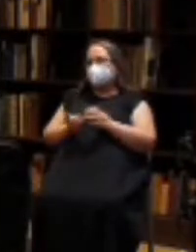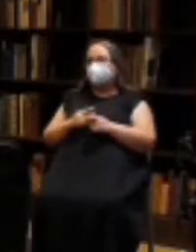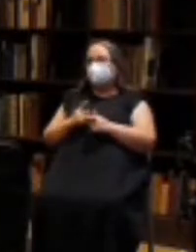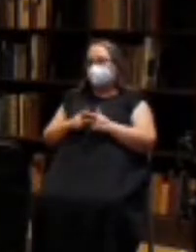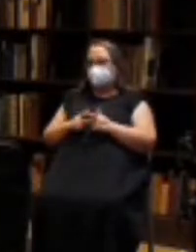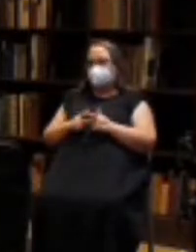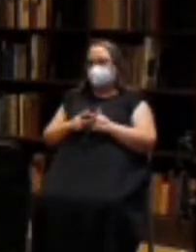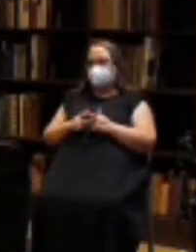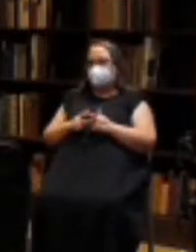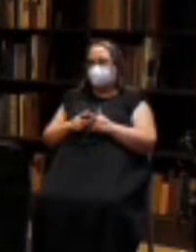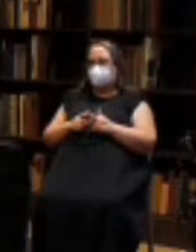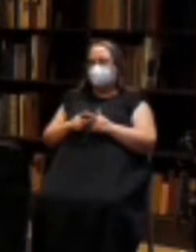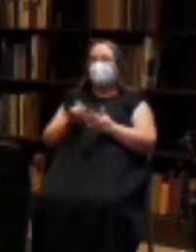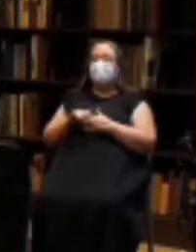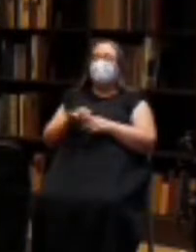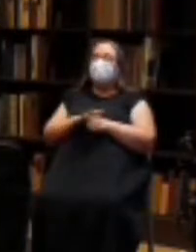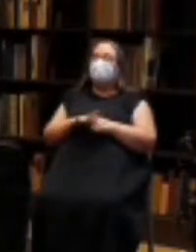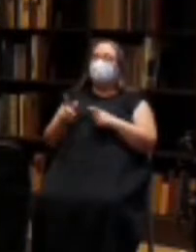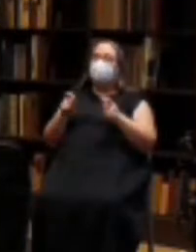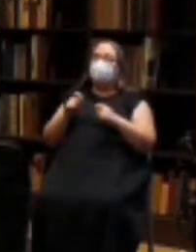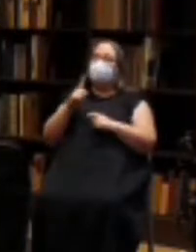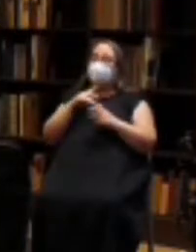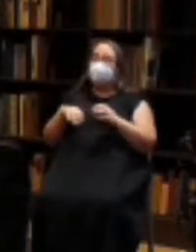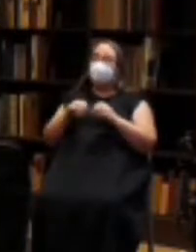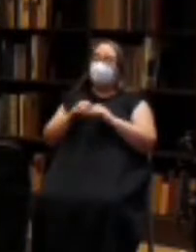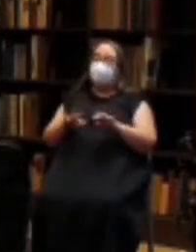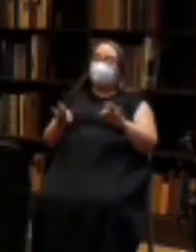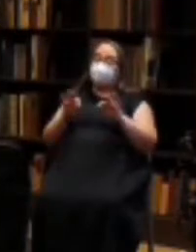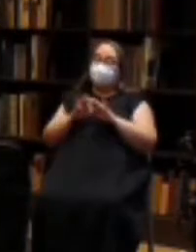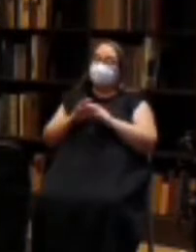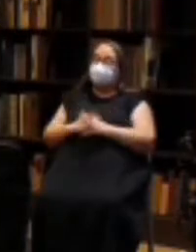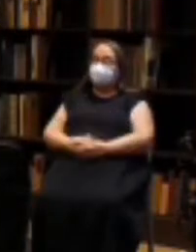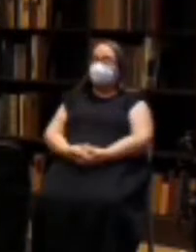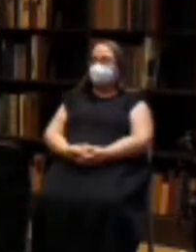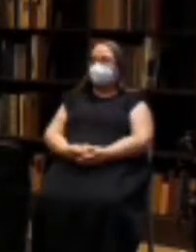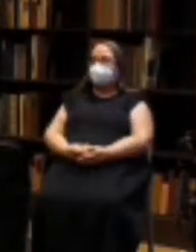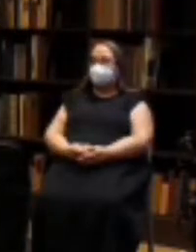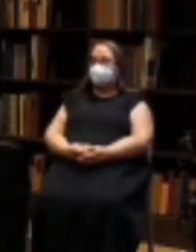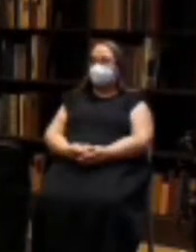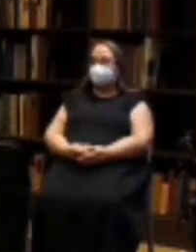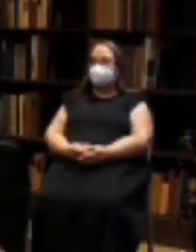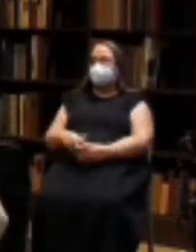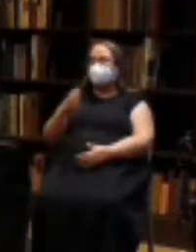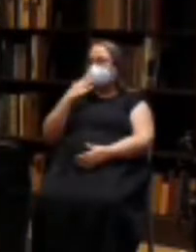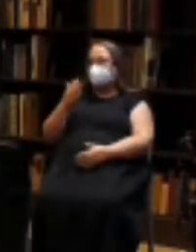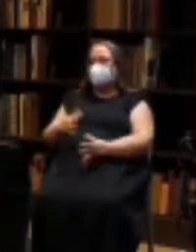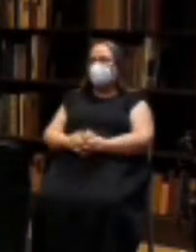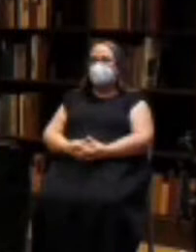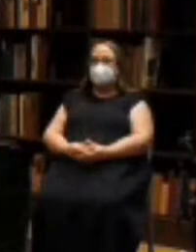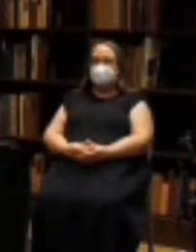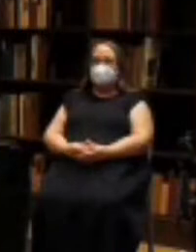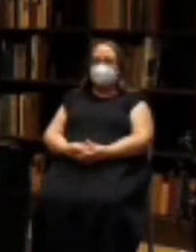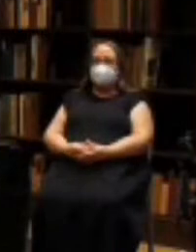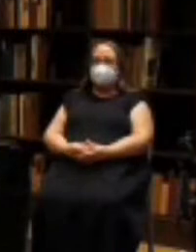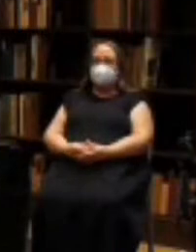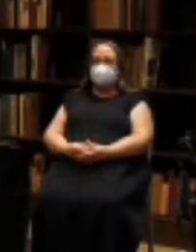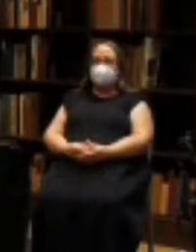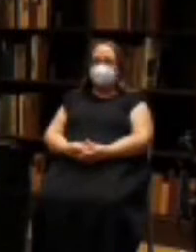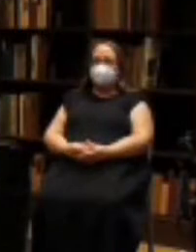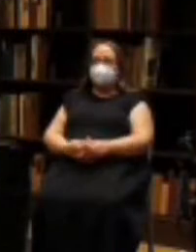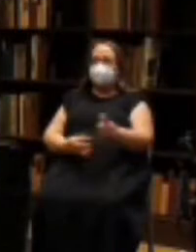Then that local control is even more important. So yeah, thank you. Mm-hmm.